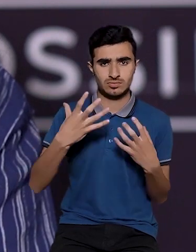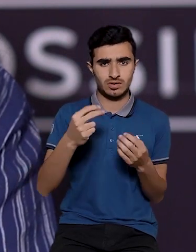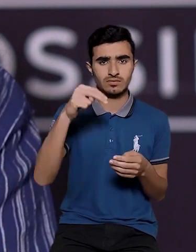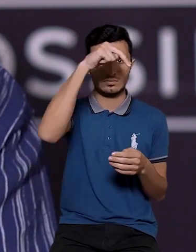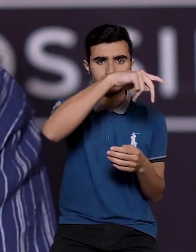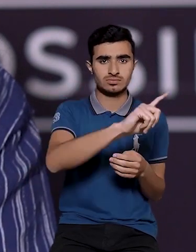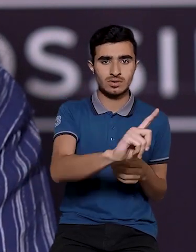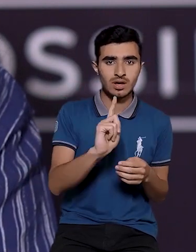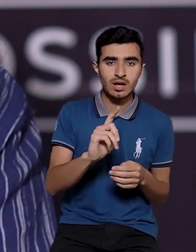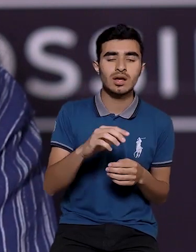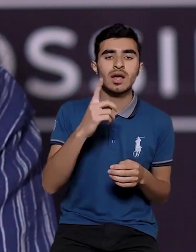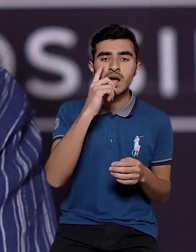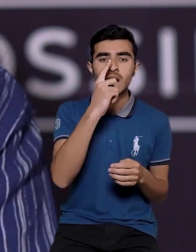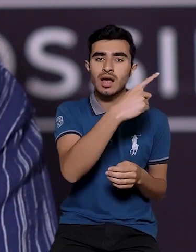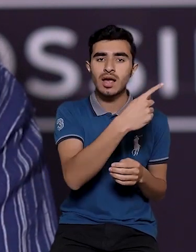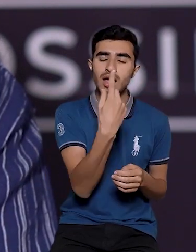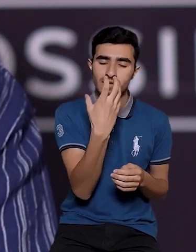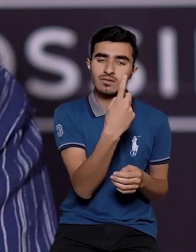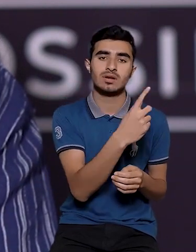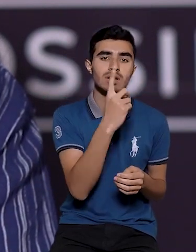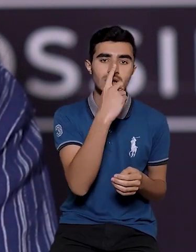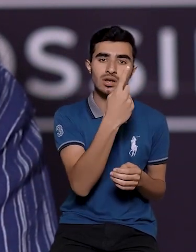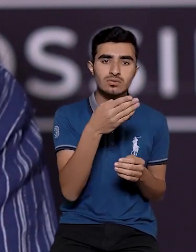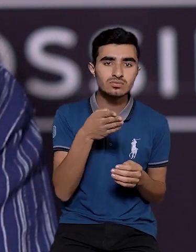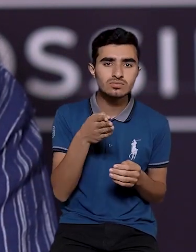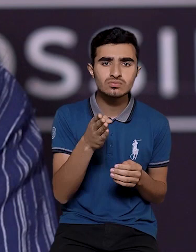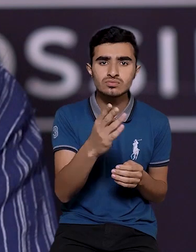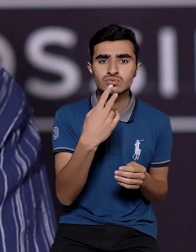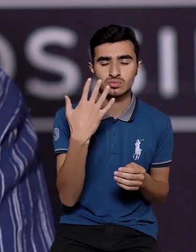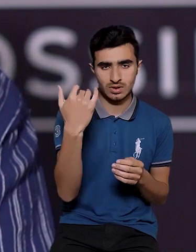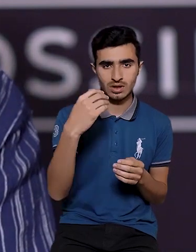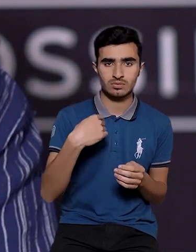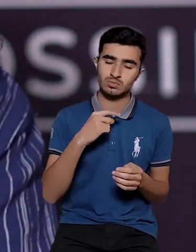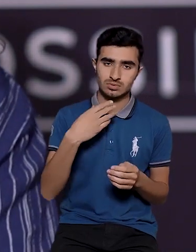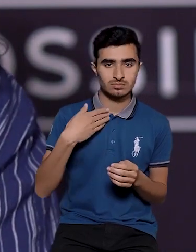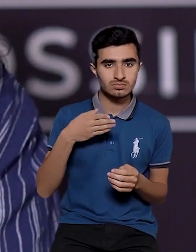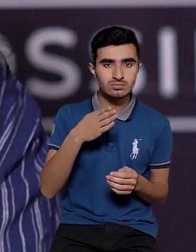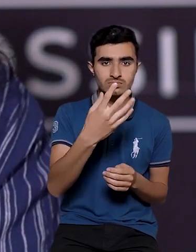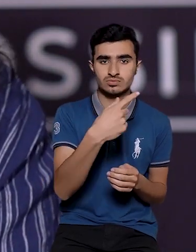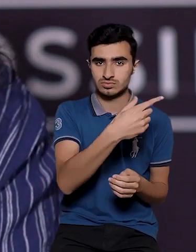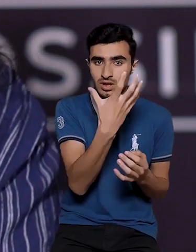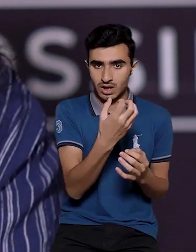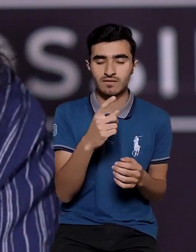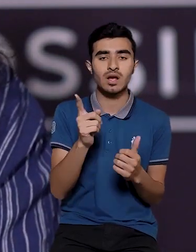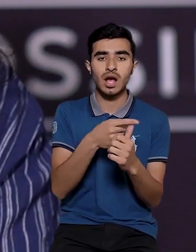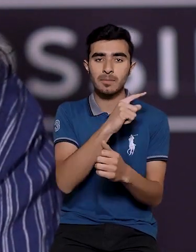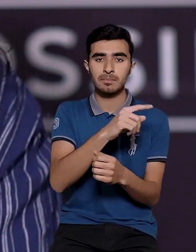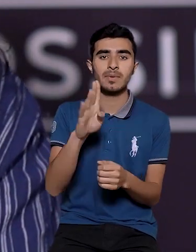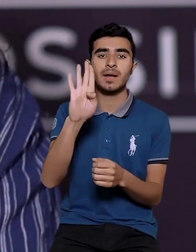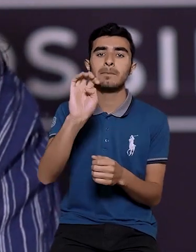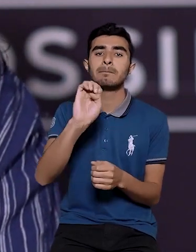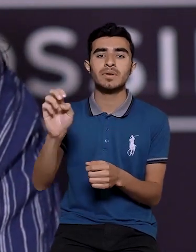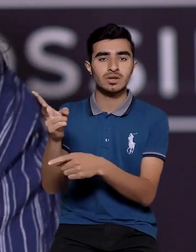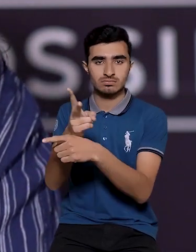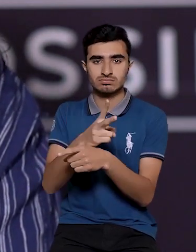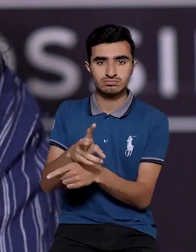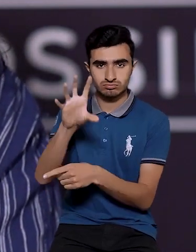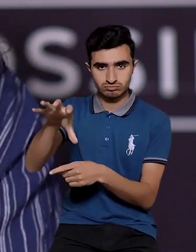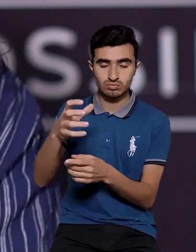had a farm in the US when I was living there, and she invited me to come see her bees.